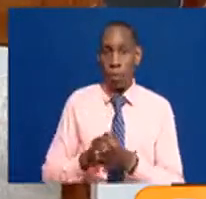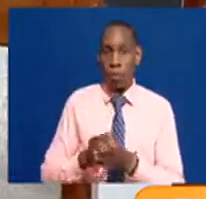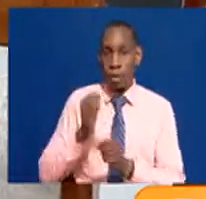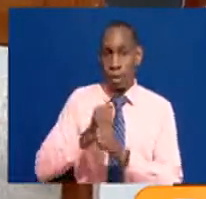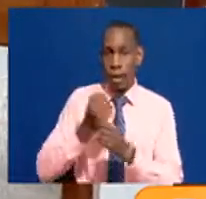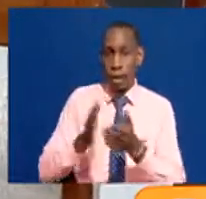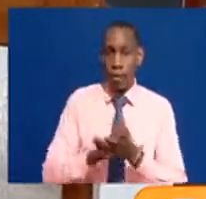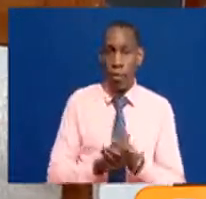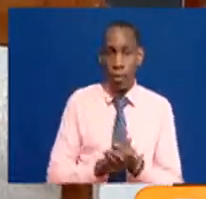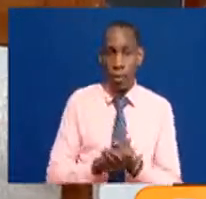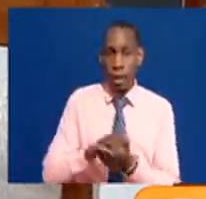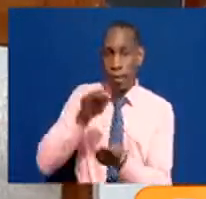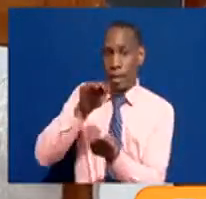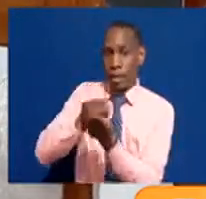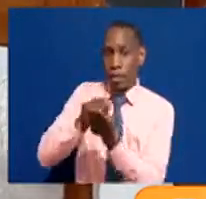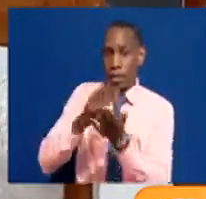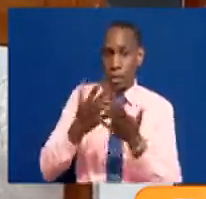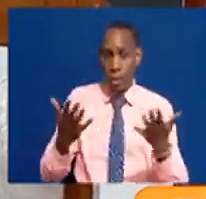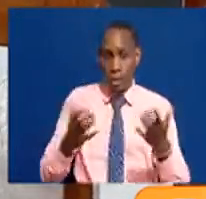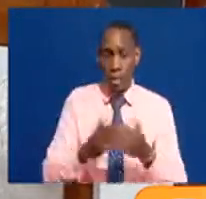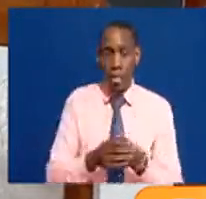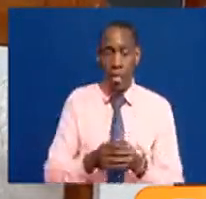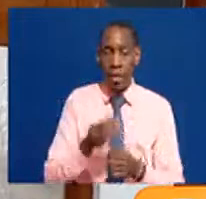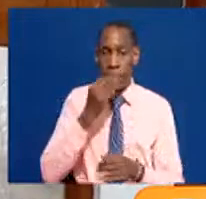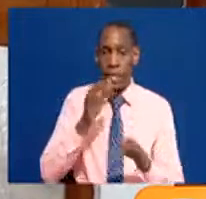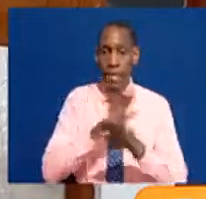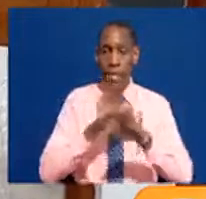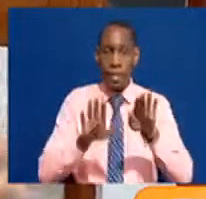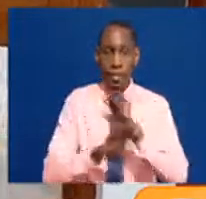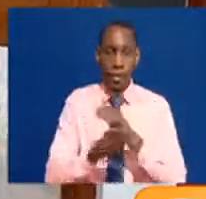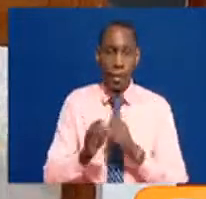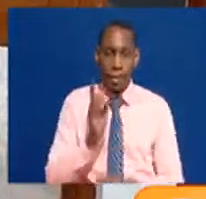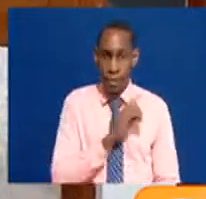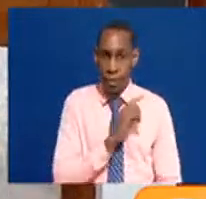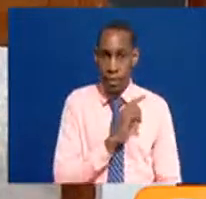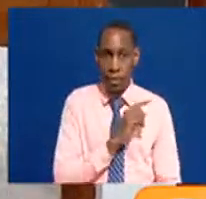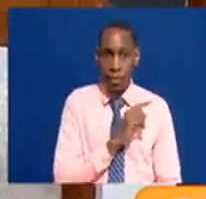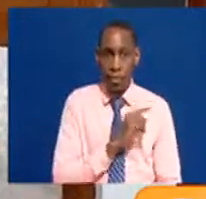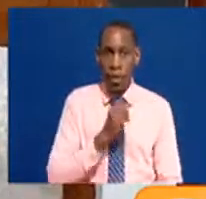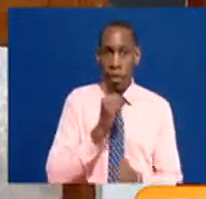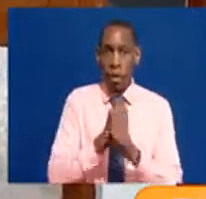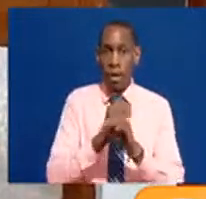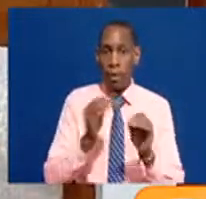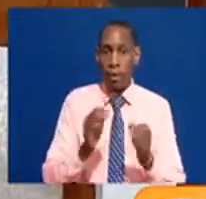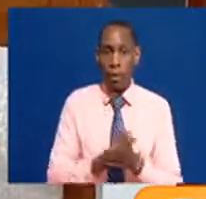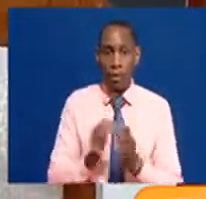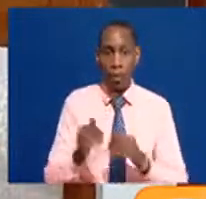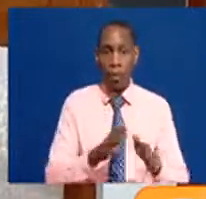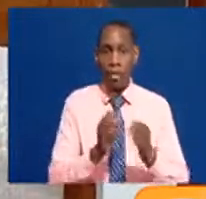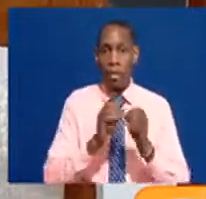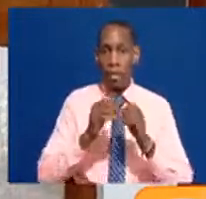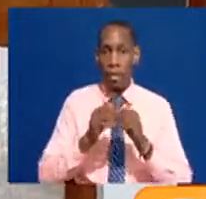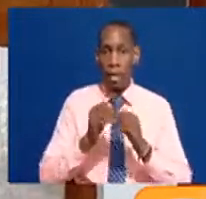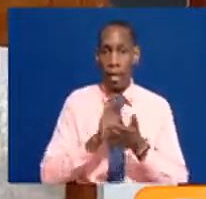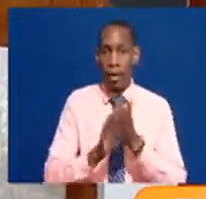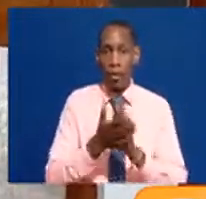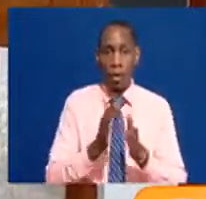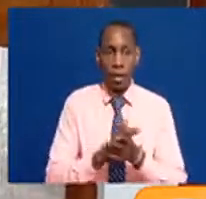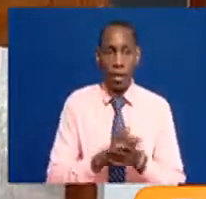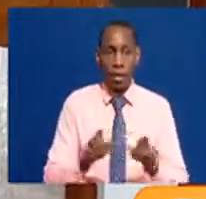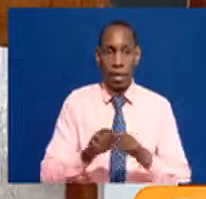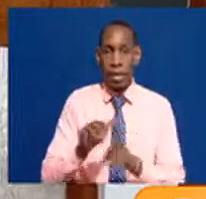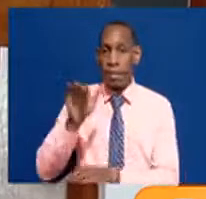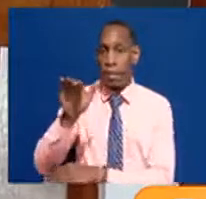guy stocked up. Before you knew it, they've consumed everything, they've eaten everything, they're unemployed, they have no opportunity, they have no farms. Look at